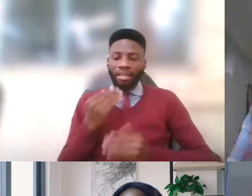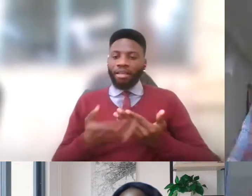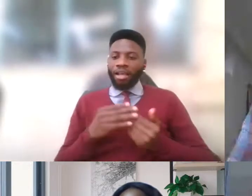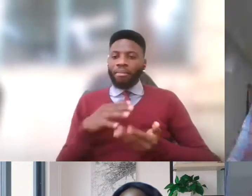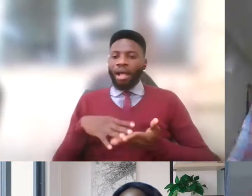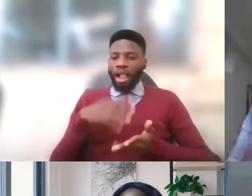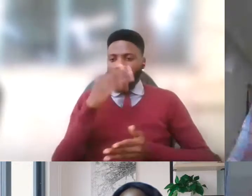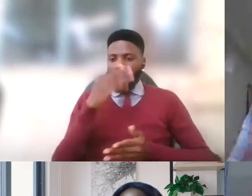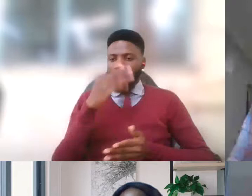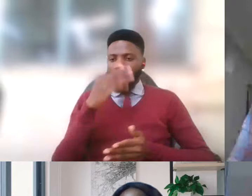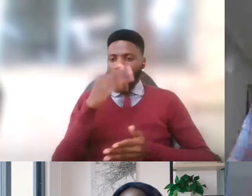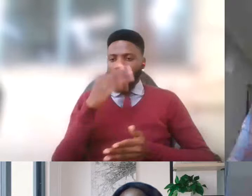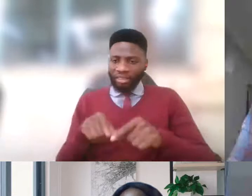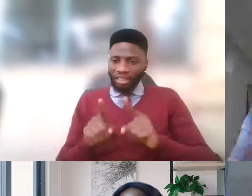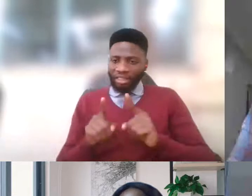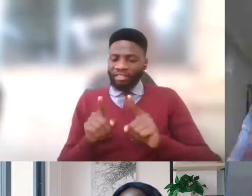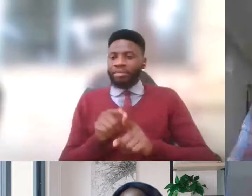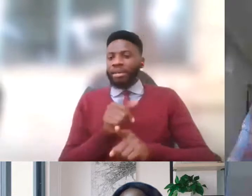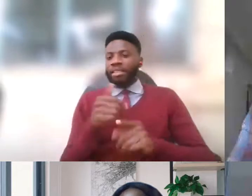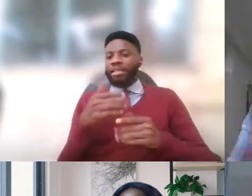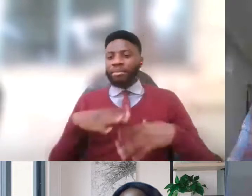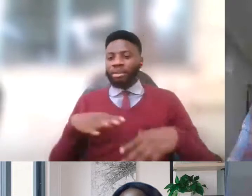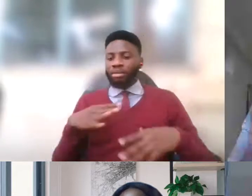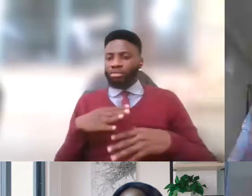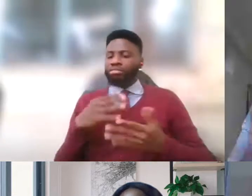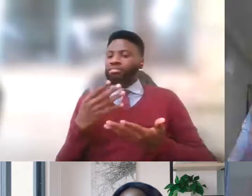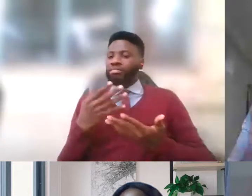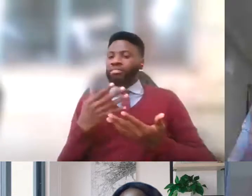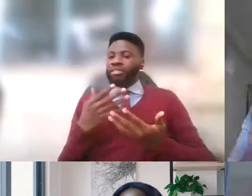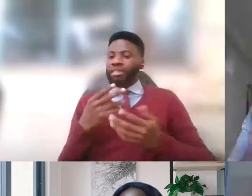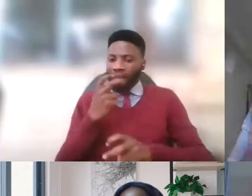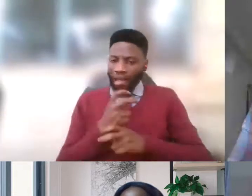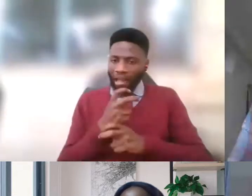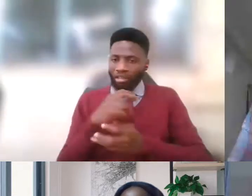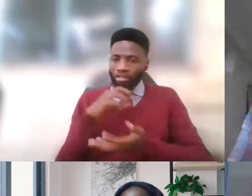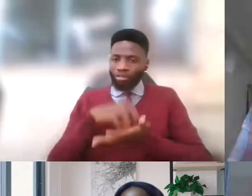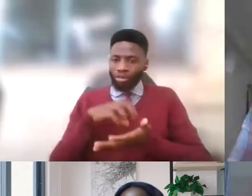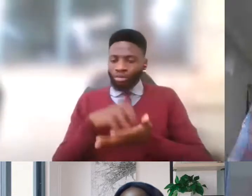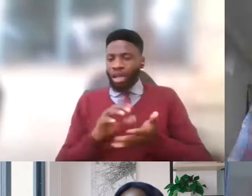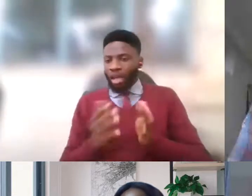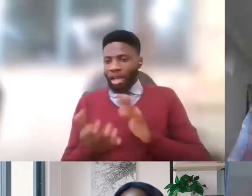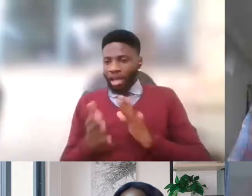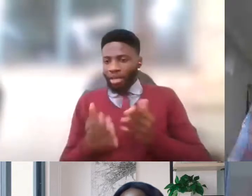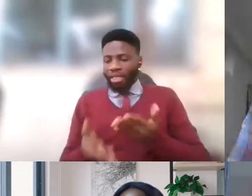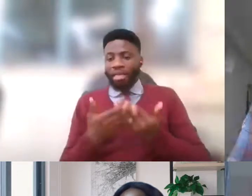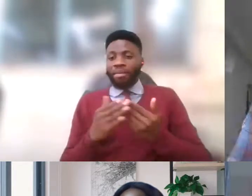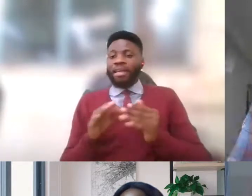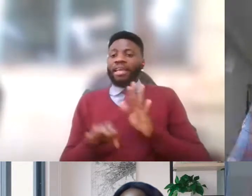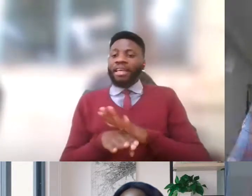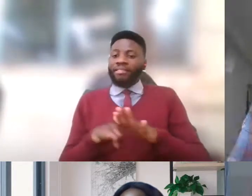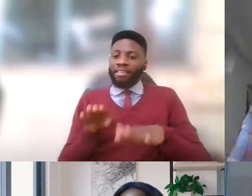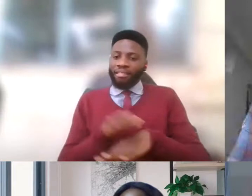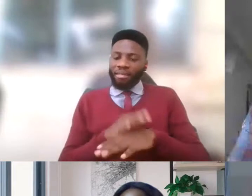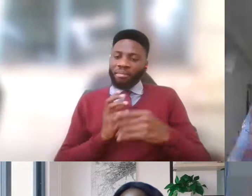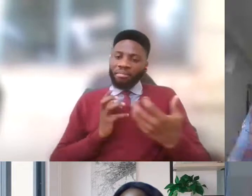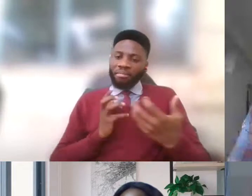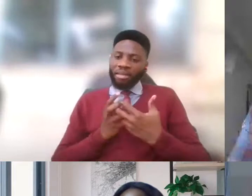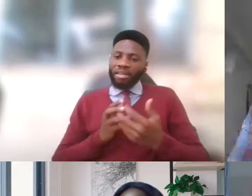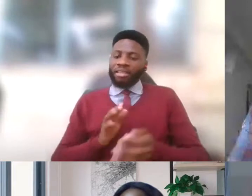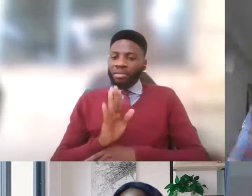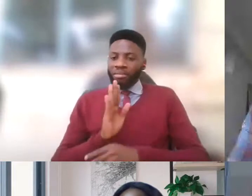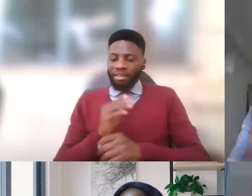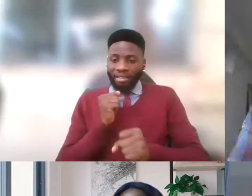you need to create an action plan on where you are at now as a student. To prepare for the job market, you need to identify the necessary skills,